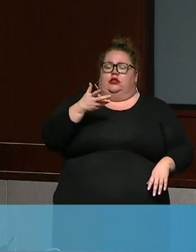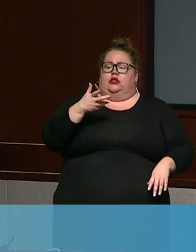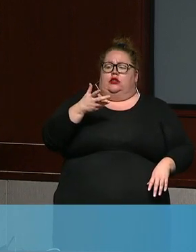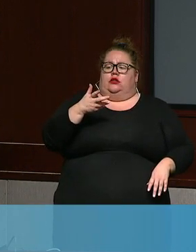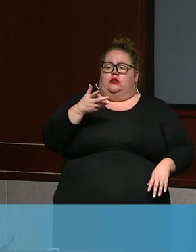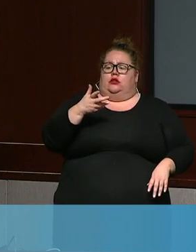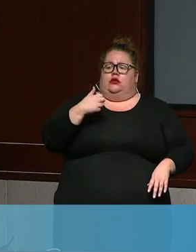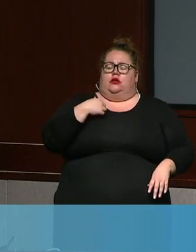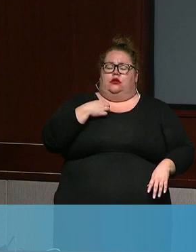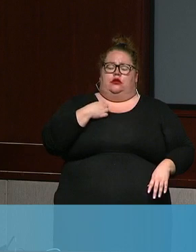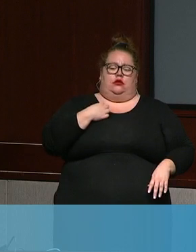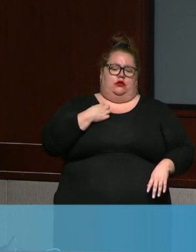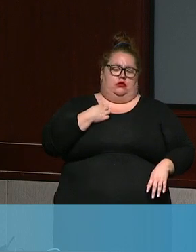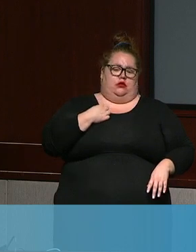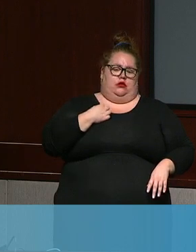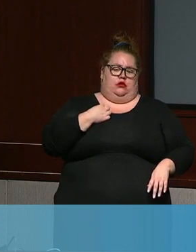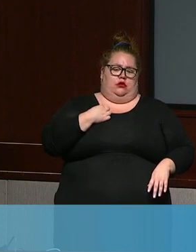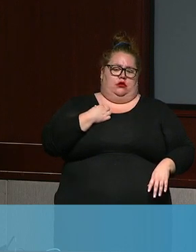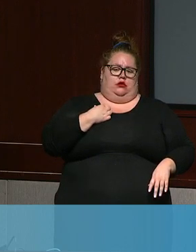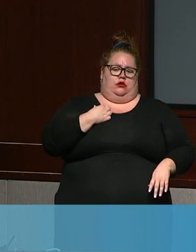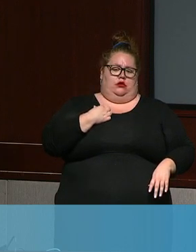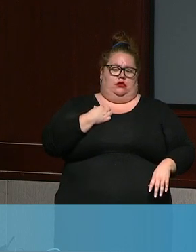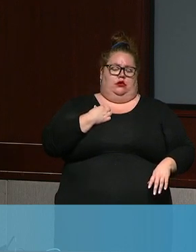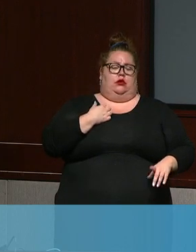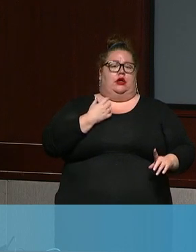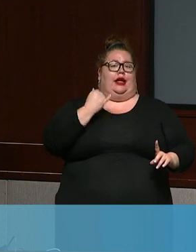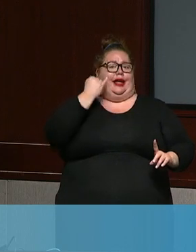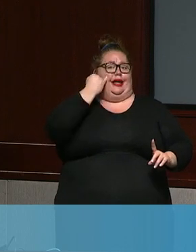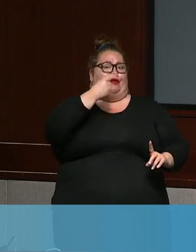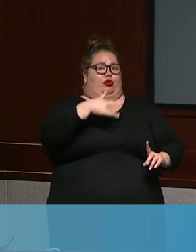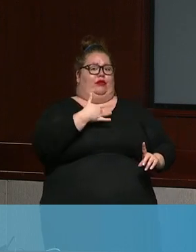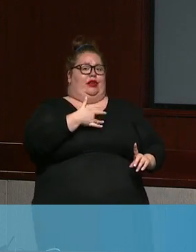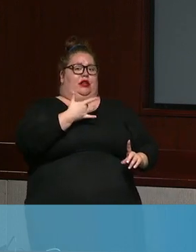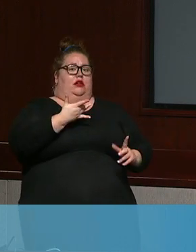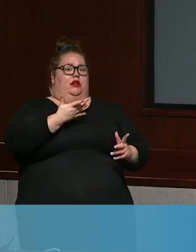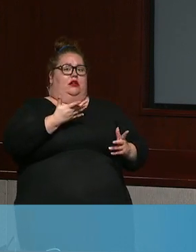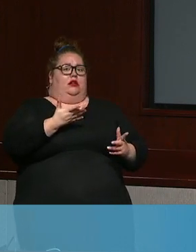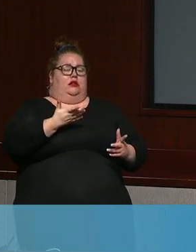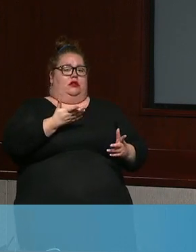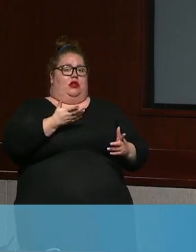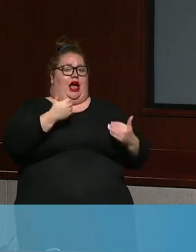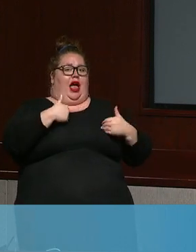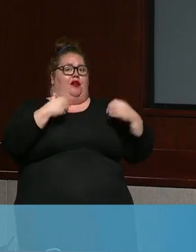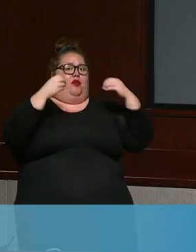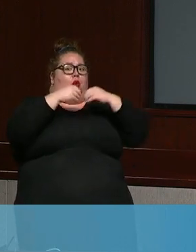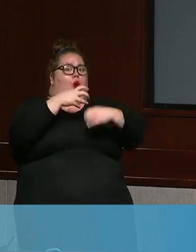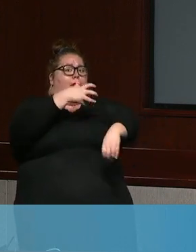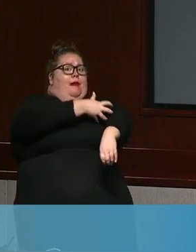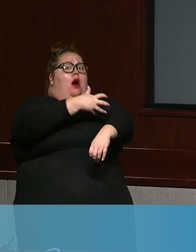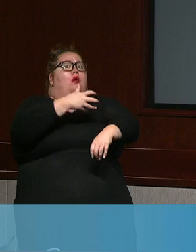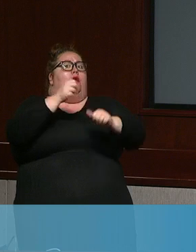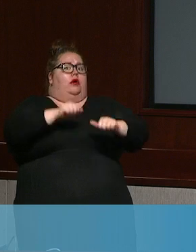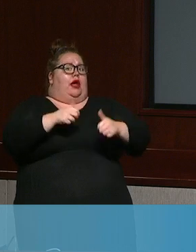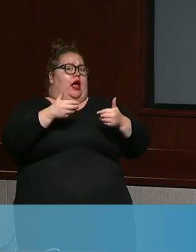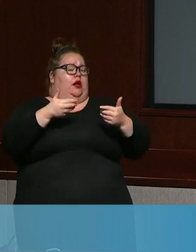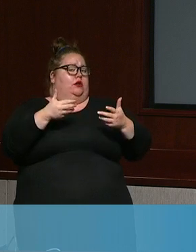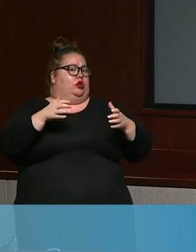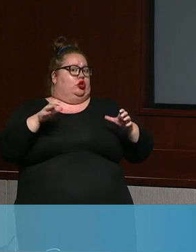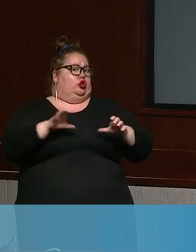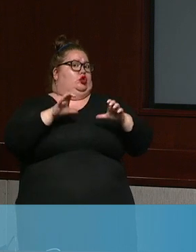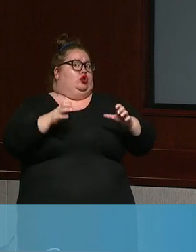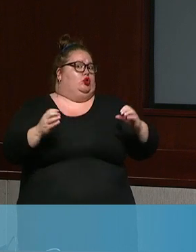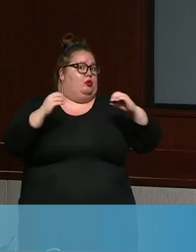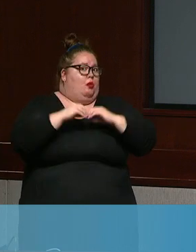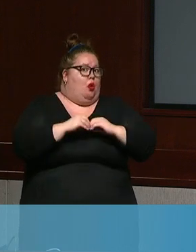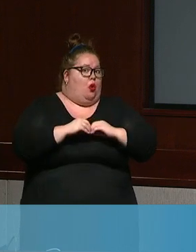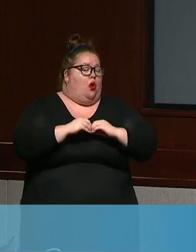do you wish you were empowered to do more? Maybe you are empowered to do more and have chosen not to, but I mean, the county also